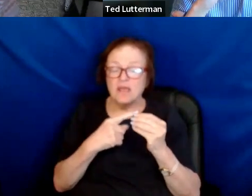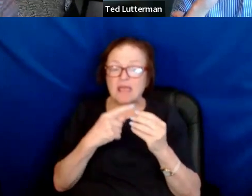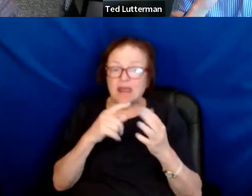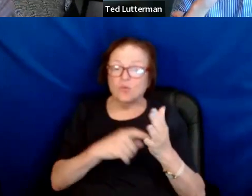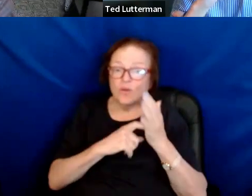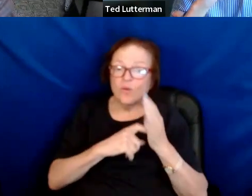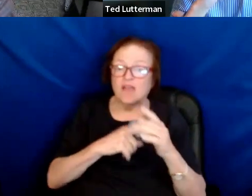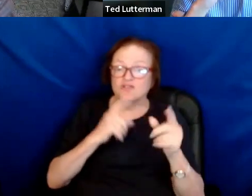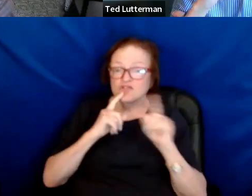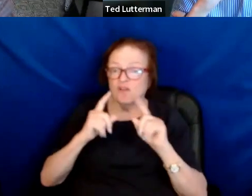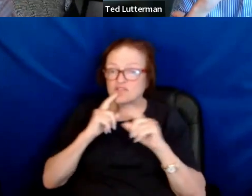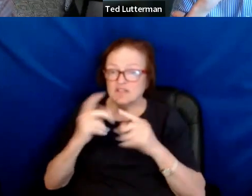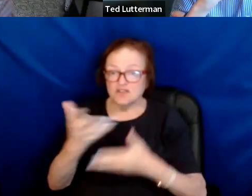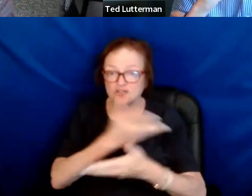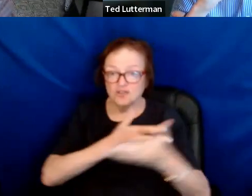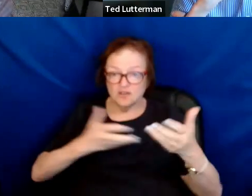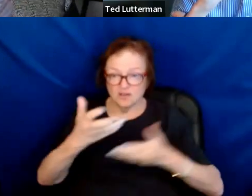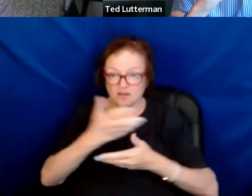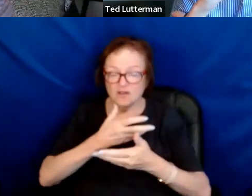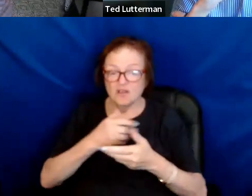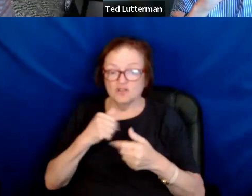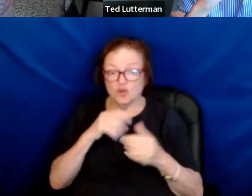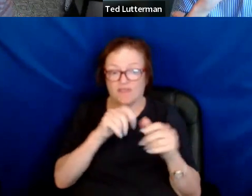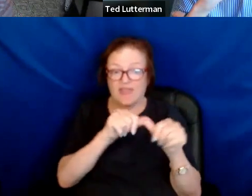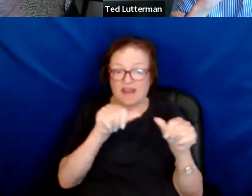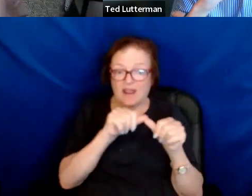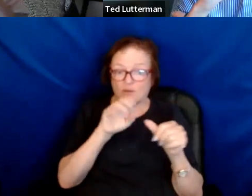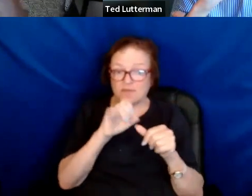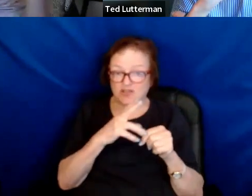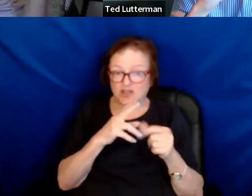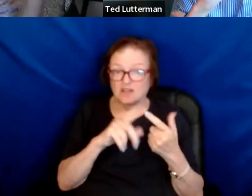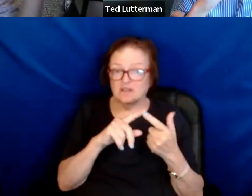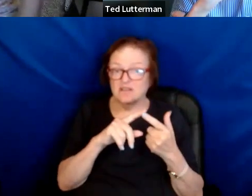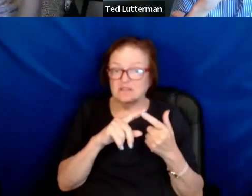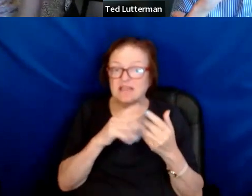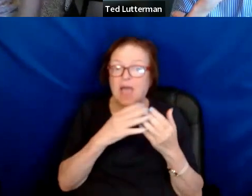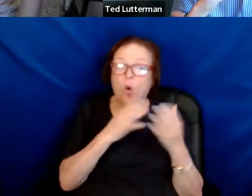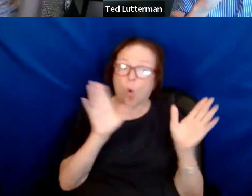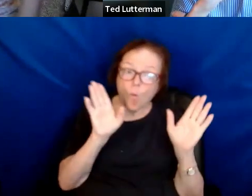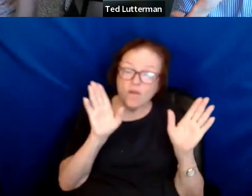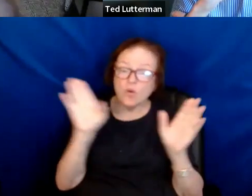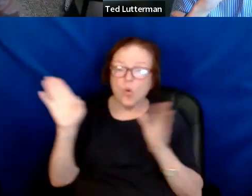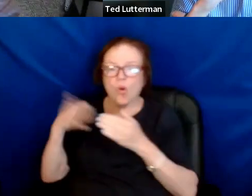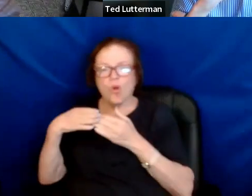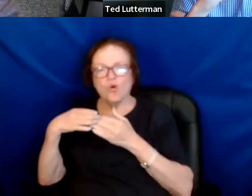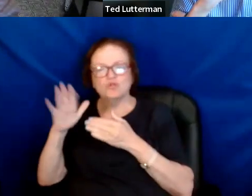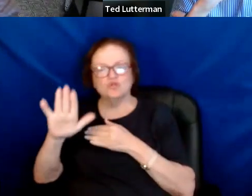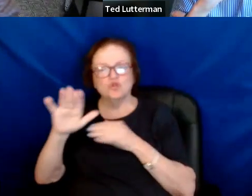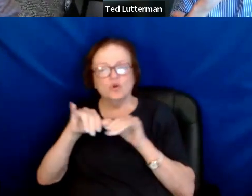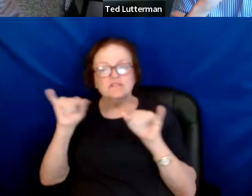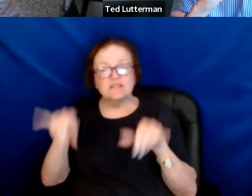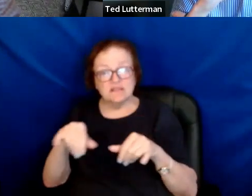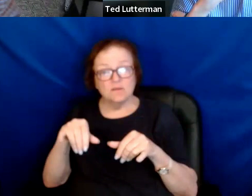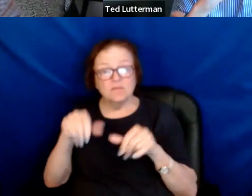So in this region of Michigan, we had a conversation. The first conversation is how open versus closed is your system? It's an area